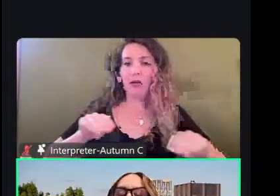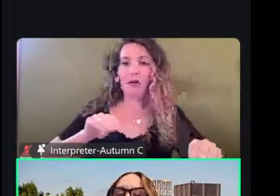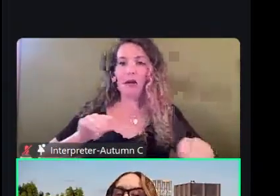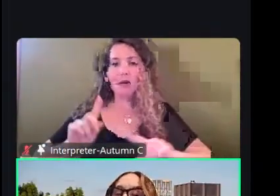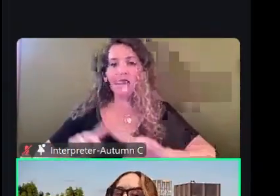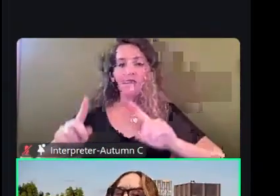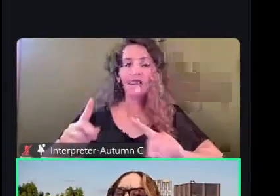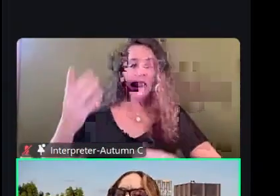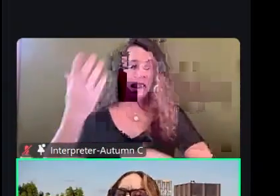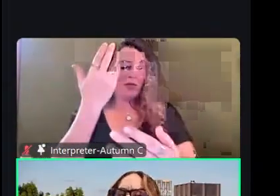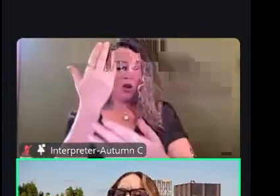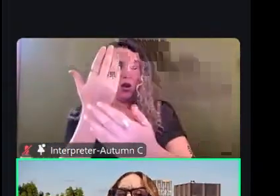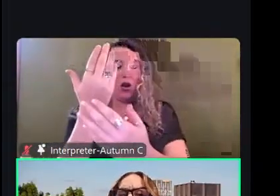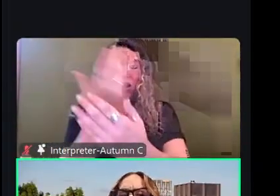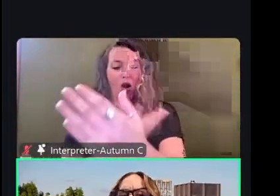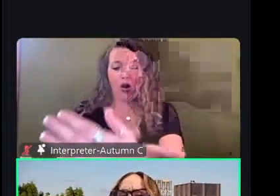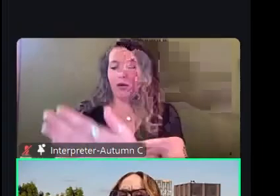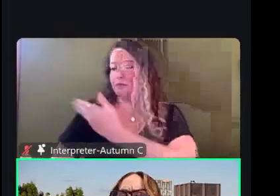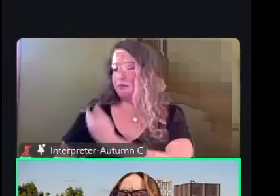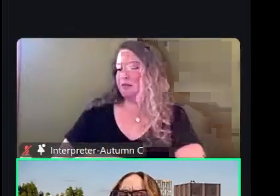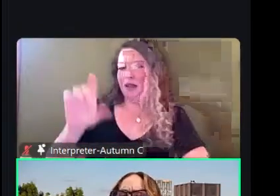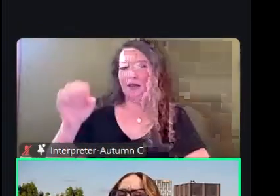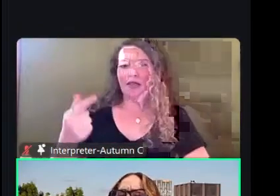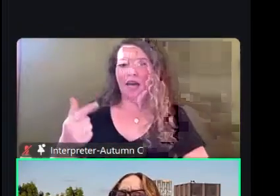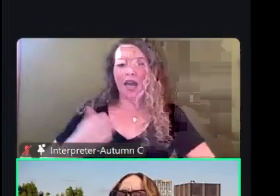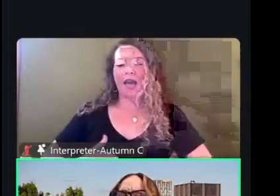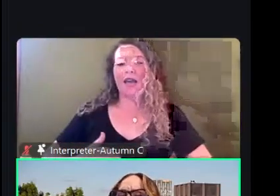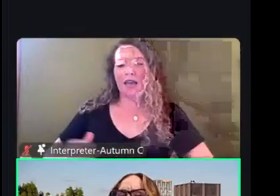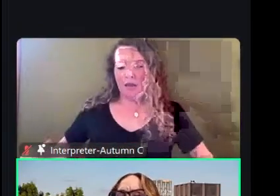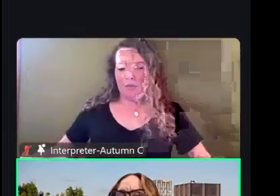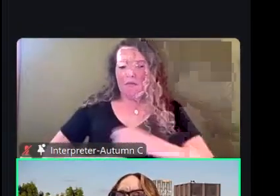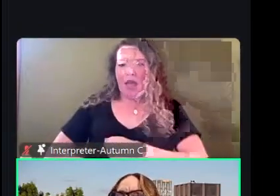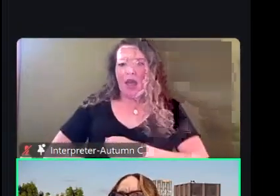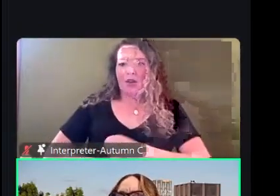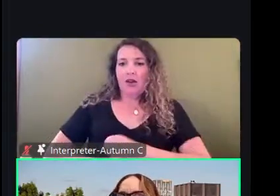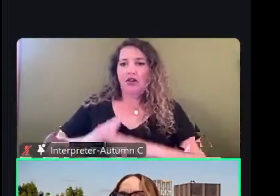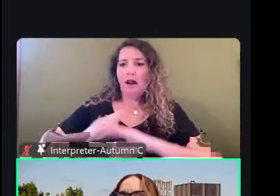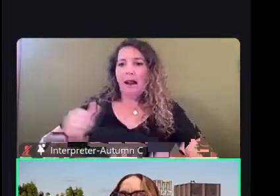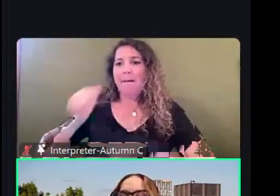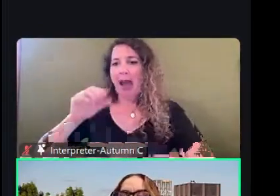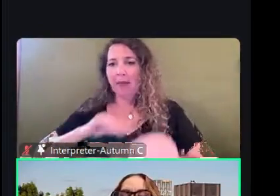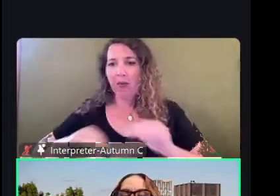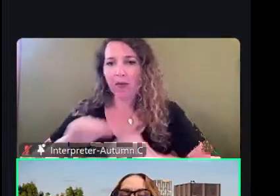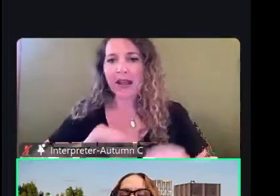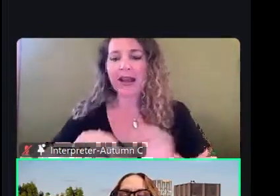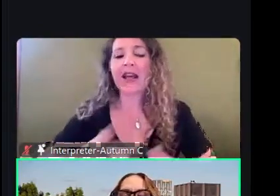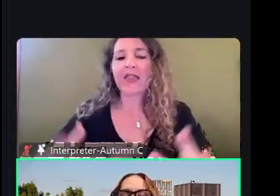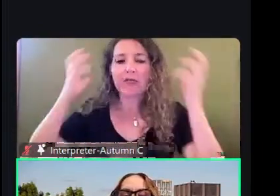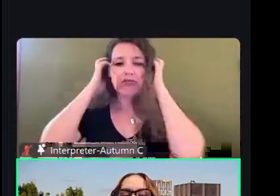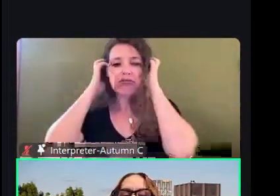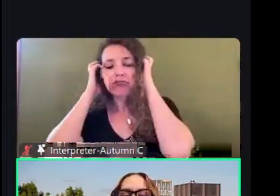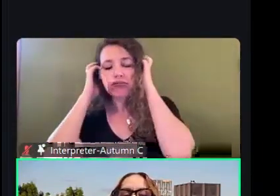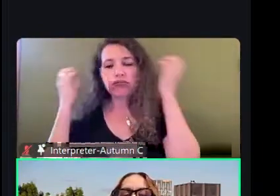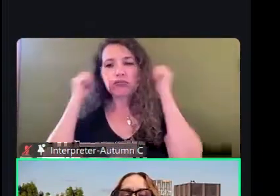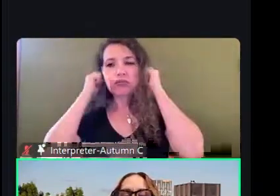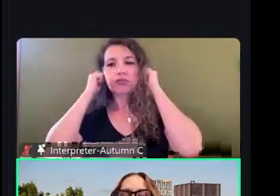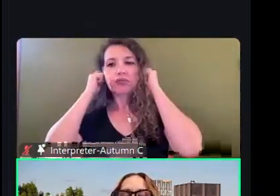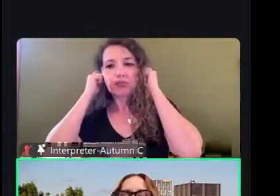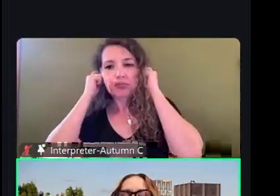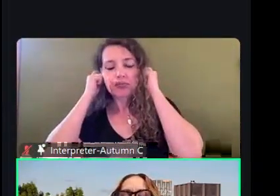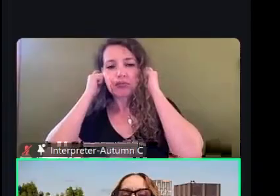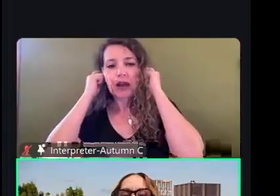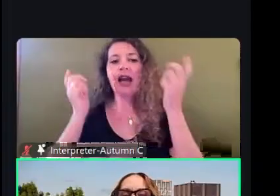legs, restricting back bands to restrict back movement, and then earplugs and headphones for hearing. And then we give them an adaptive